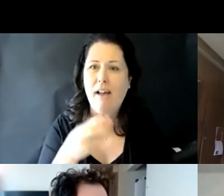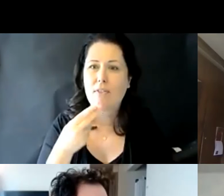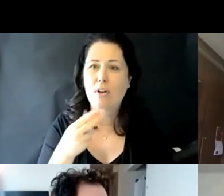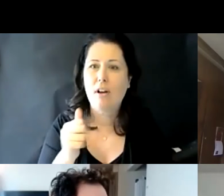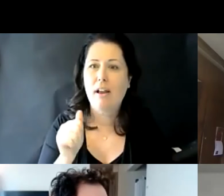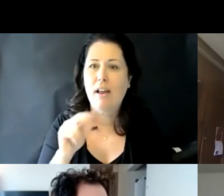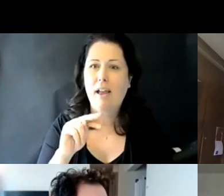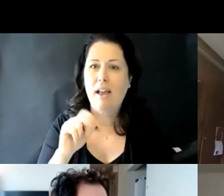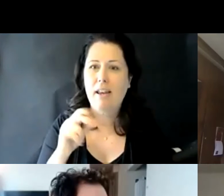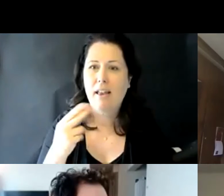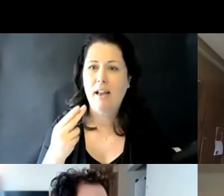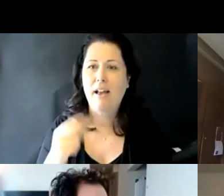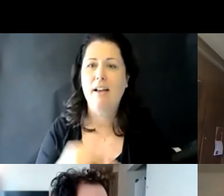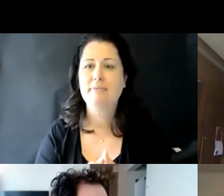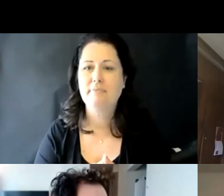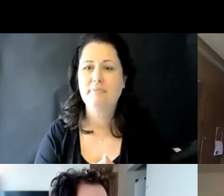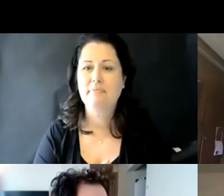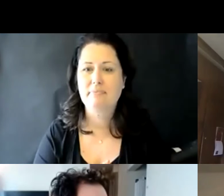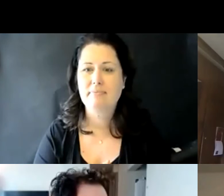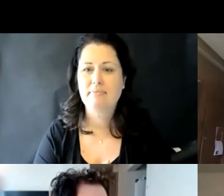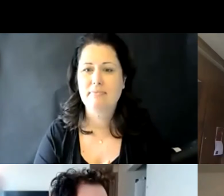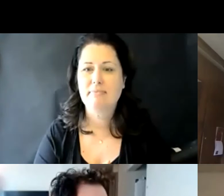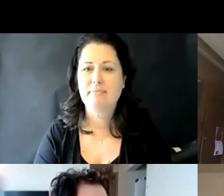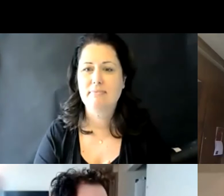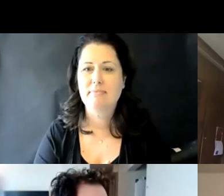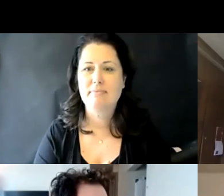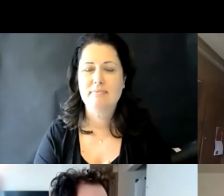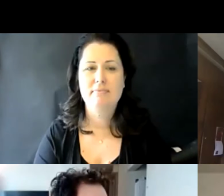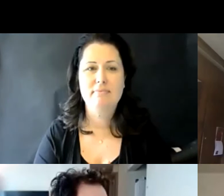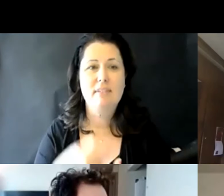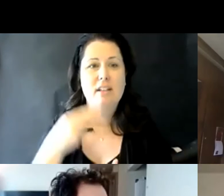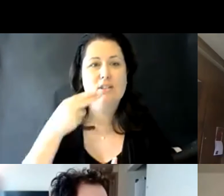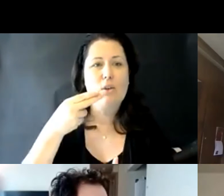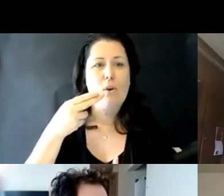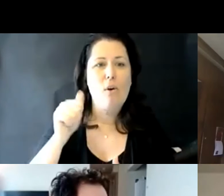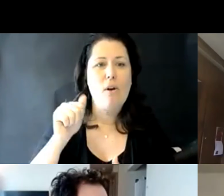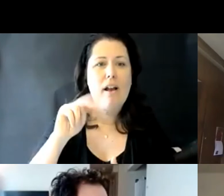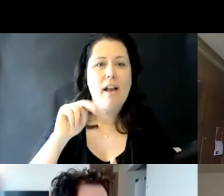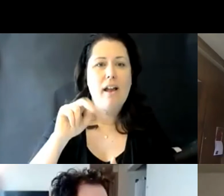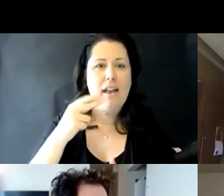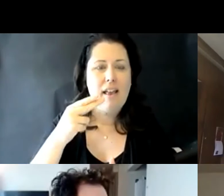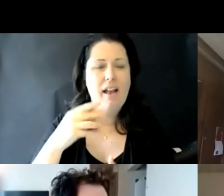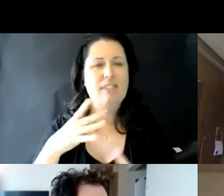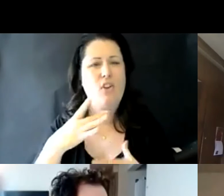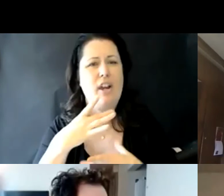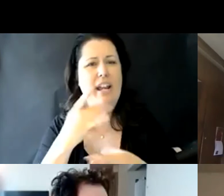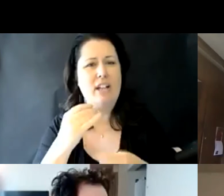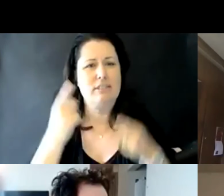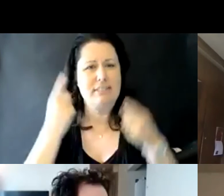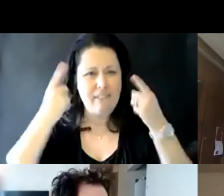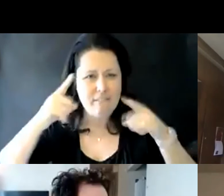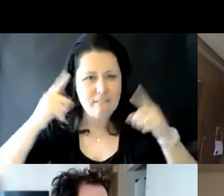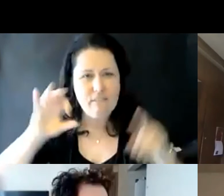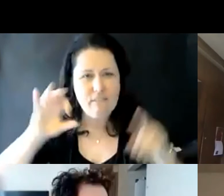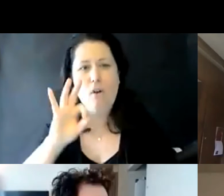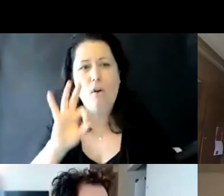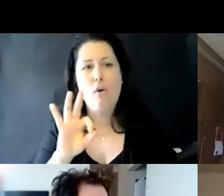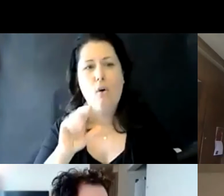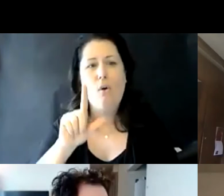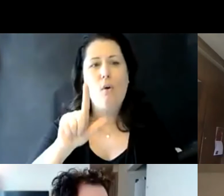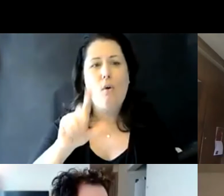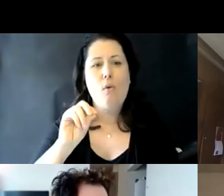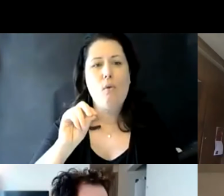come here, Hannah is a graduate student at the University of New Mexico, and Hannah is very interested in flourishing. And I don't know, Hazel, do you